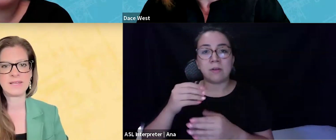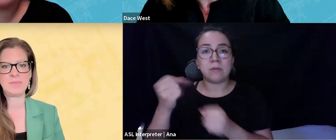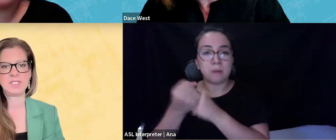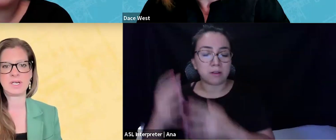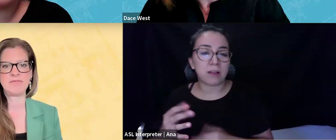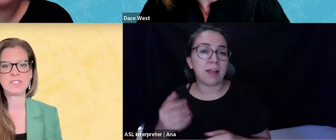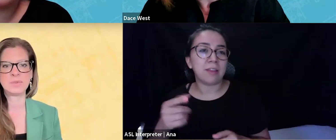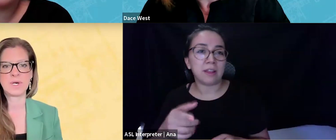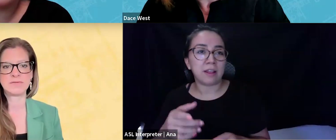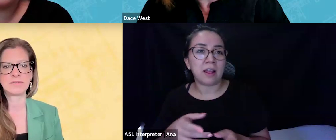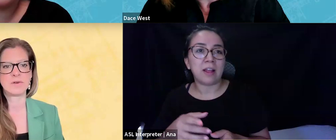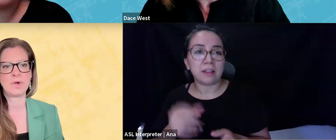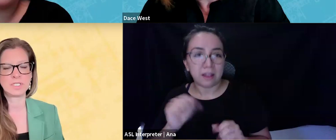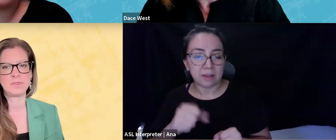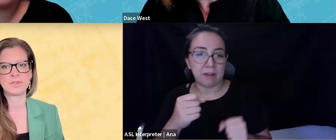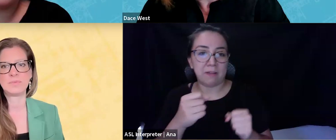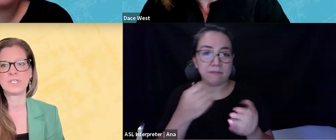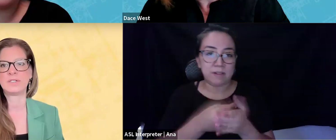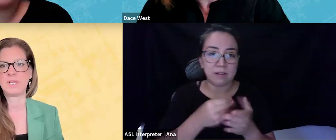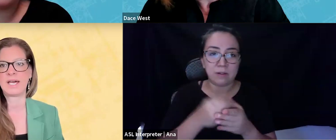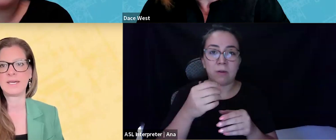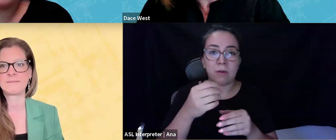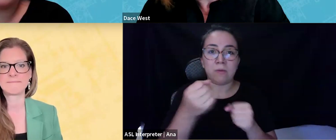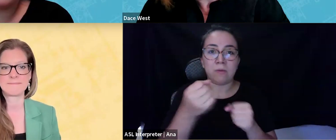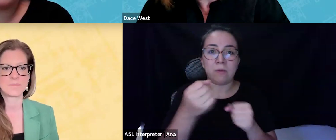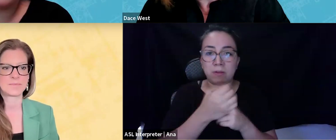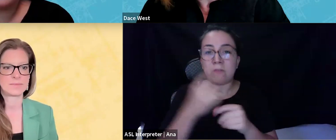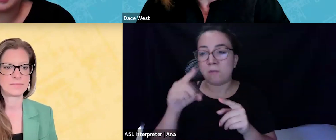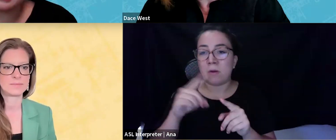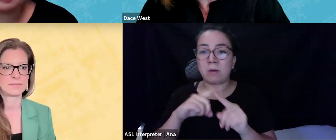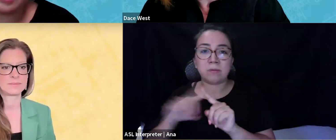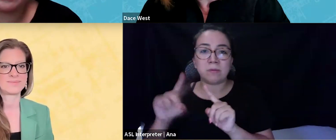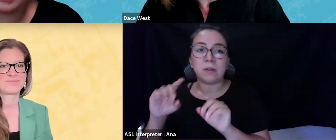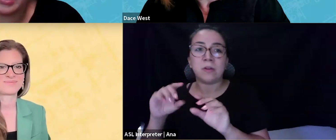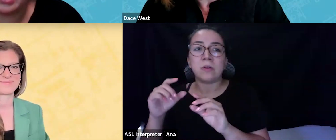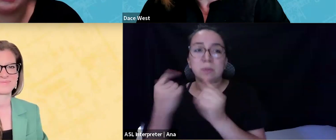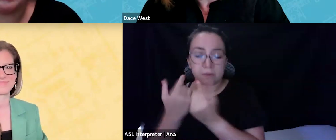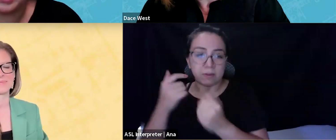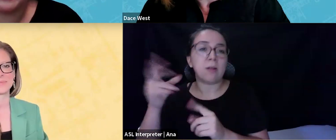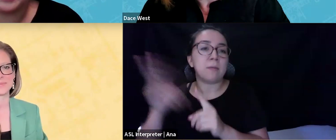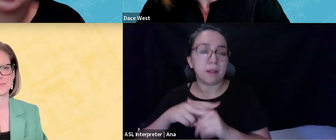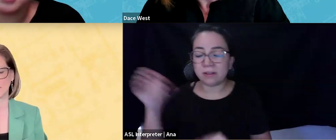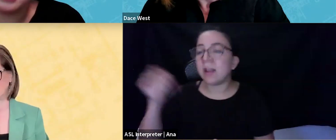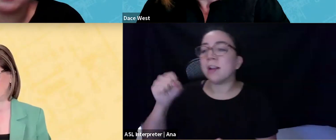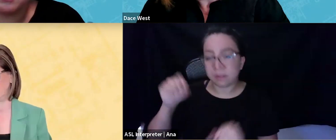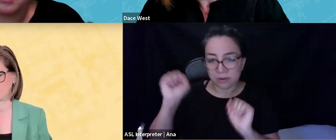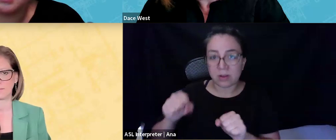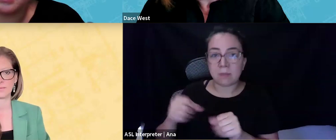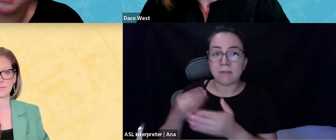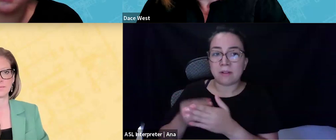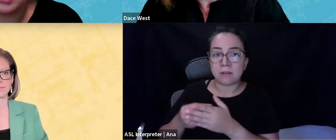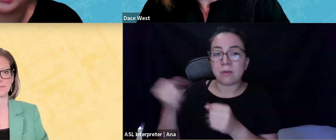trying to ask, can they be a fiscal sponsor for multiple groups that are applying? Yes, you definitely can be a fiscal sponsor